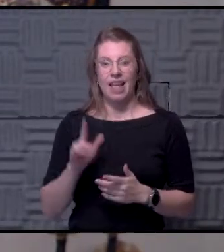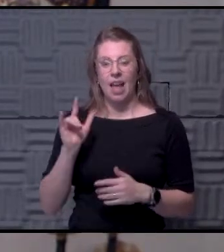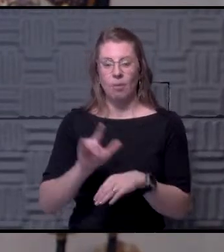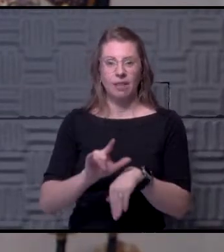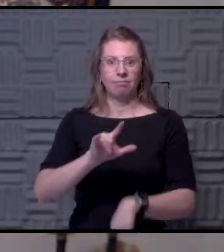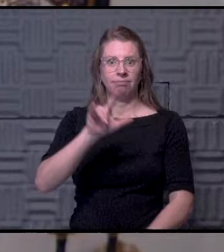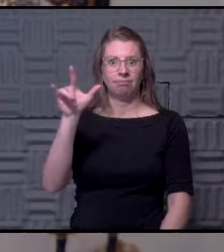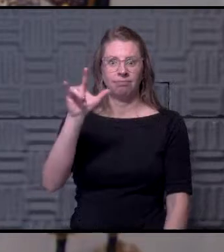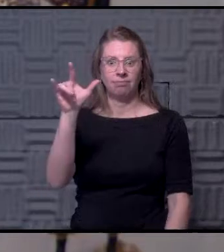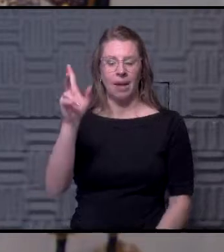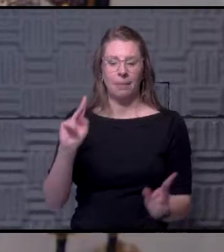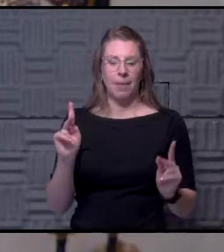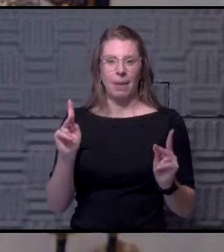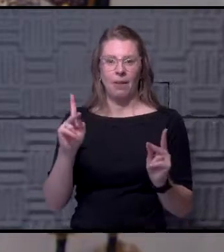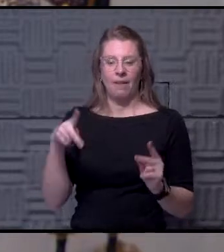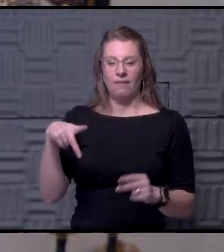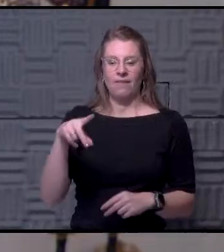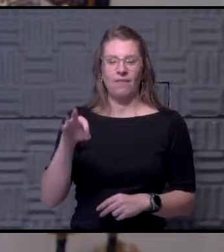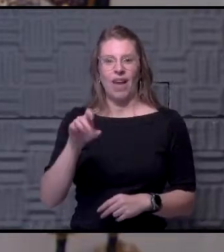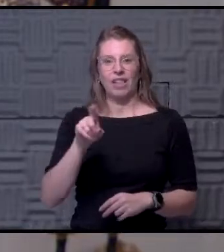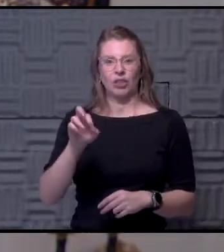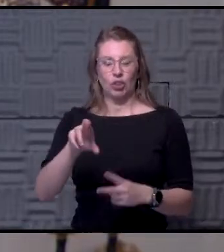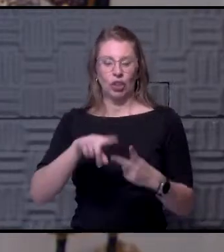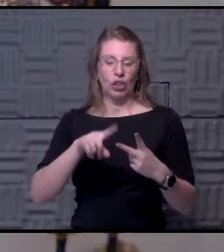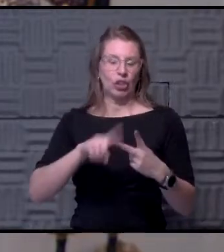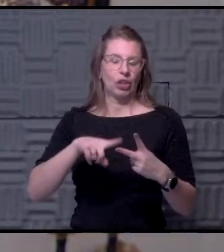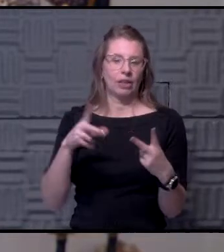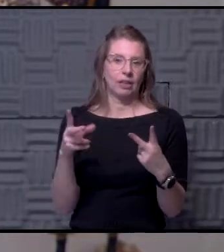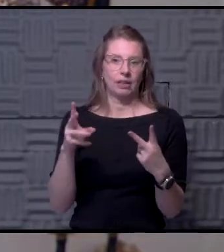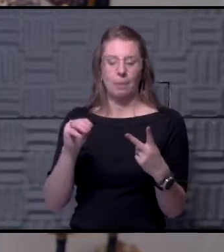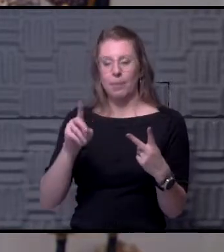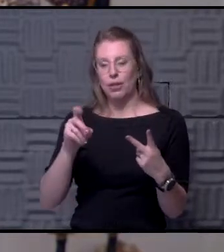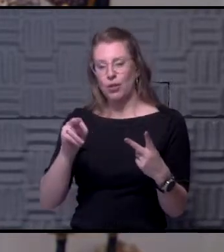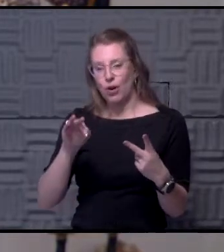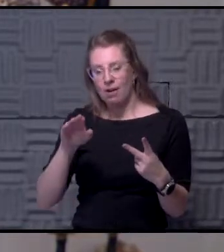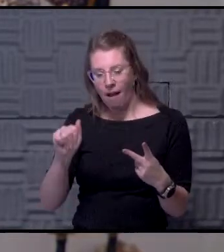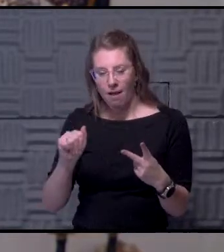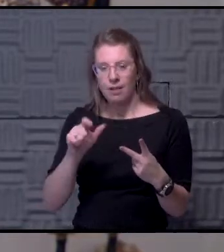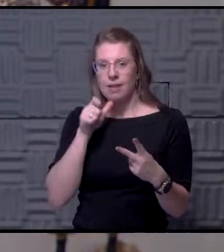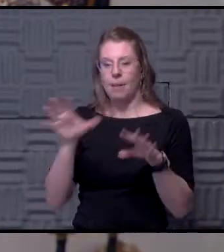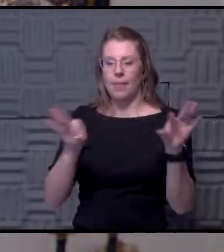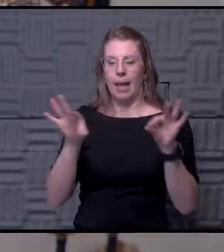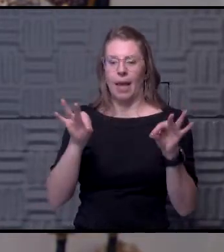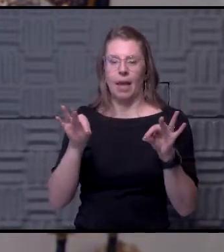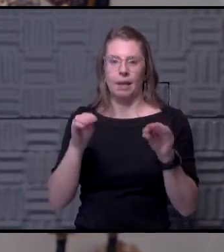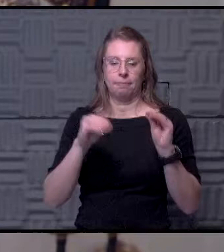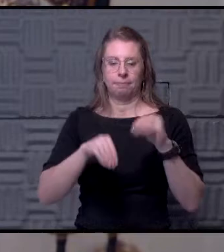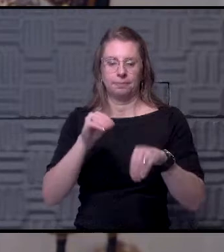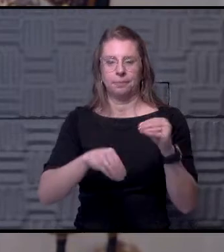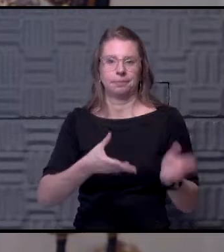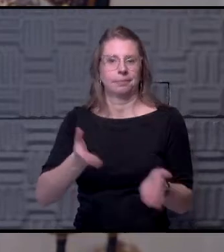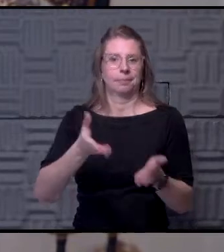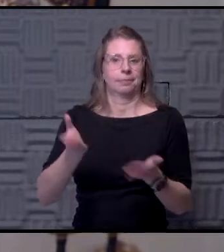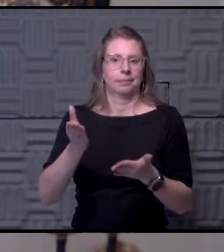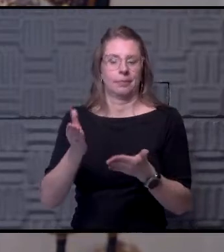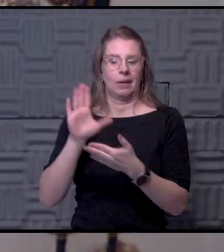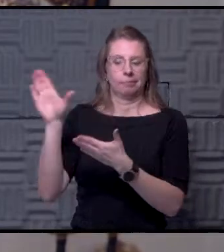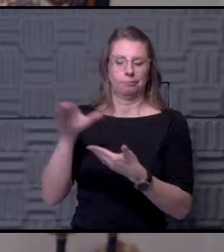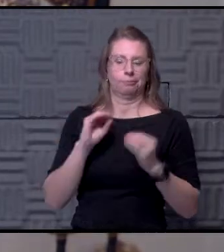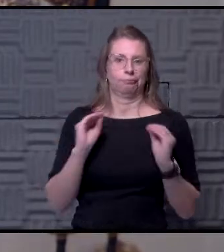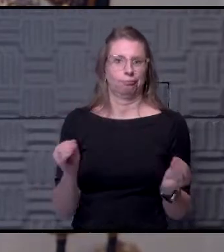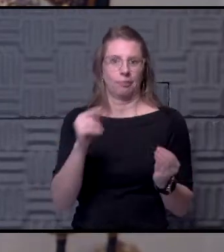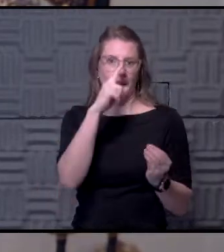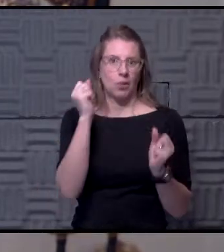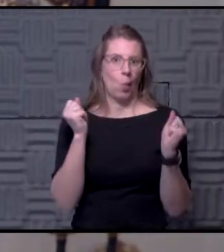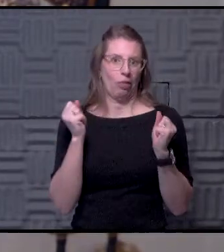the people at Pfizer and Moderna weren't picking and packing the coolers and sending it out. So we just didn't get it because of the